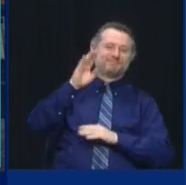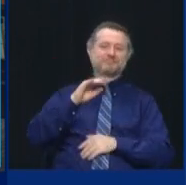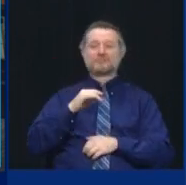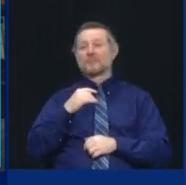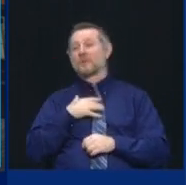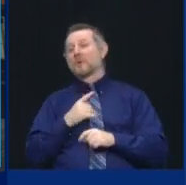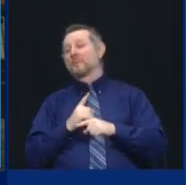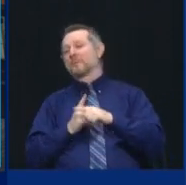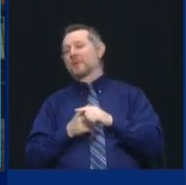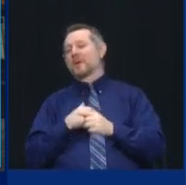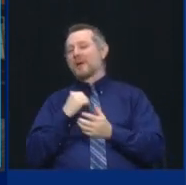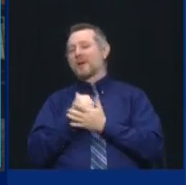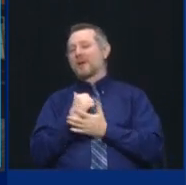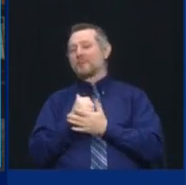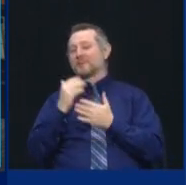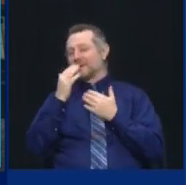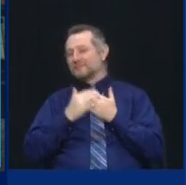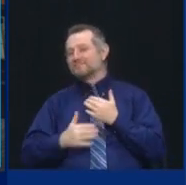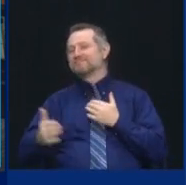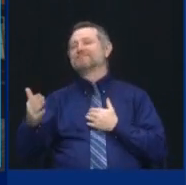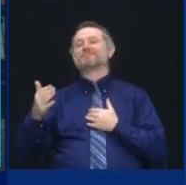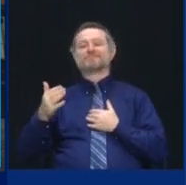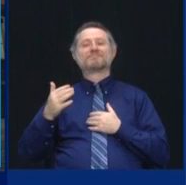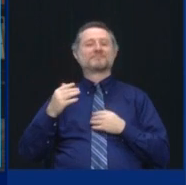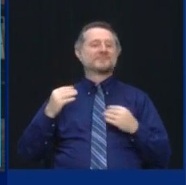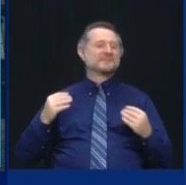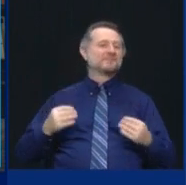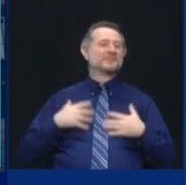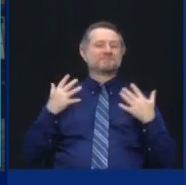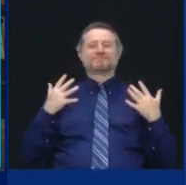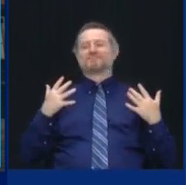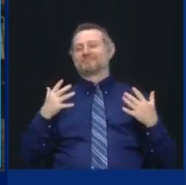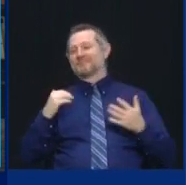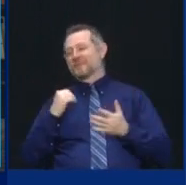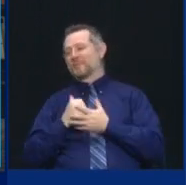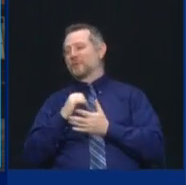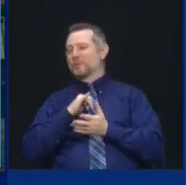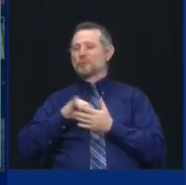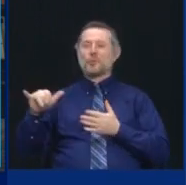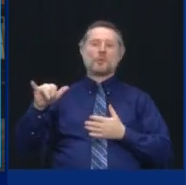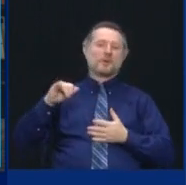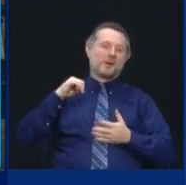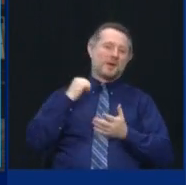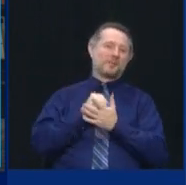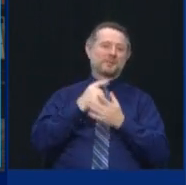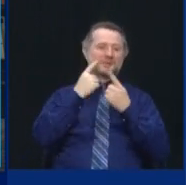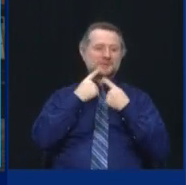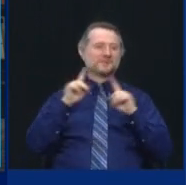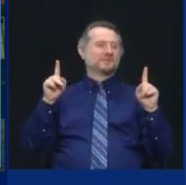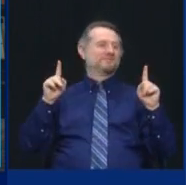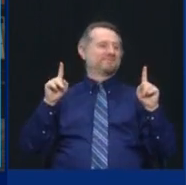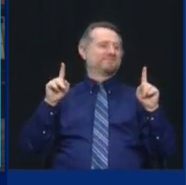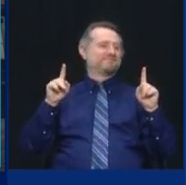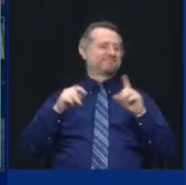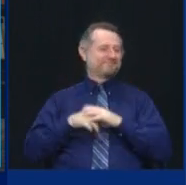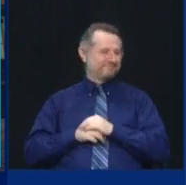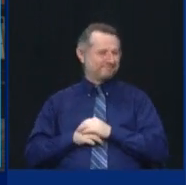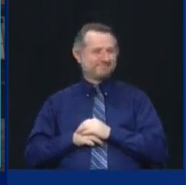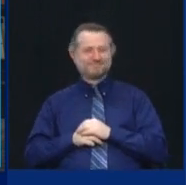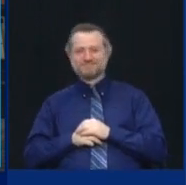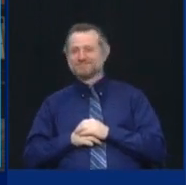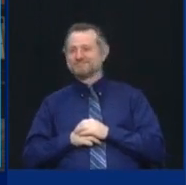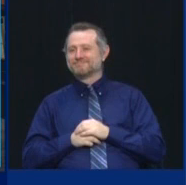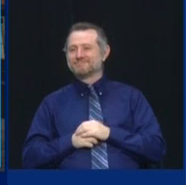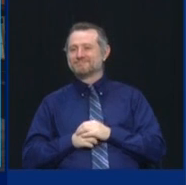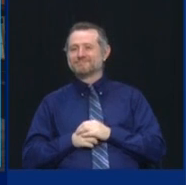way towards bringing back this state overall. And we do